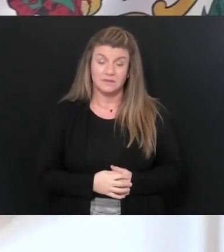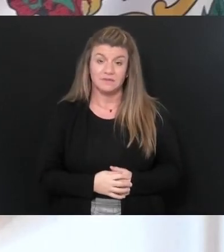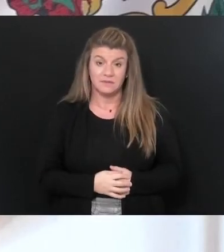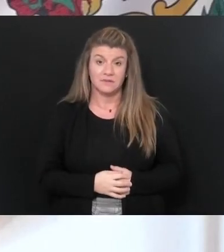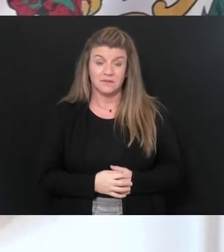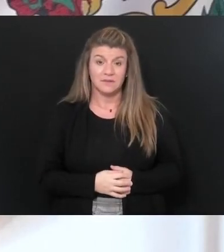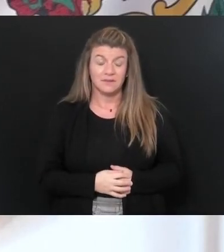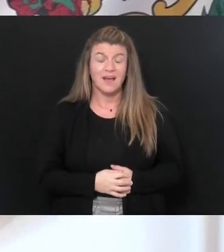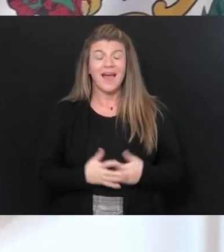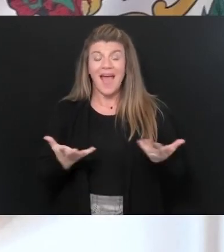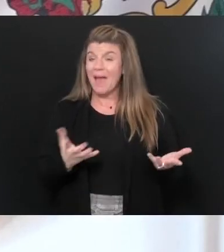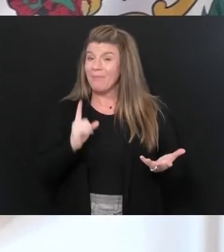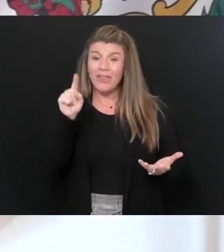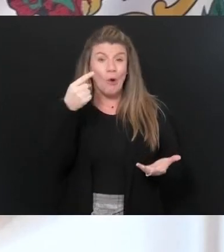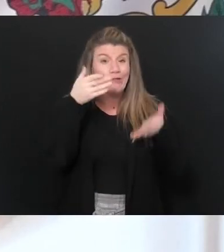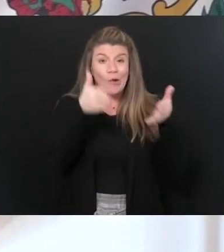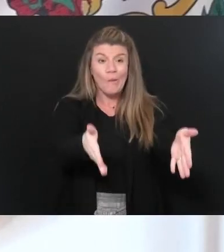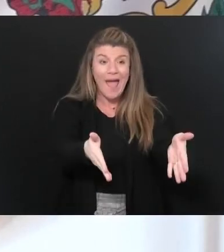You've got to help us.